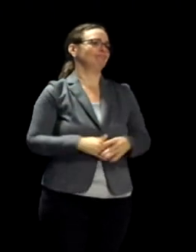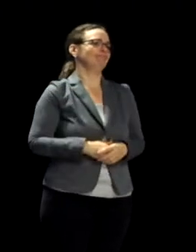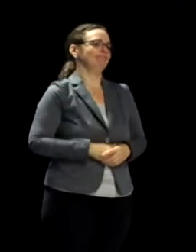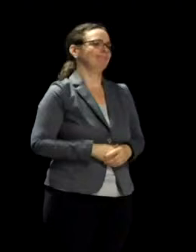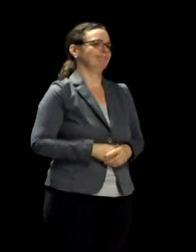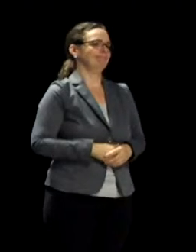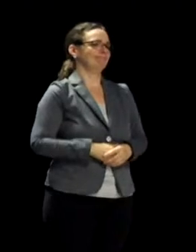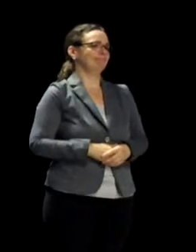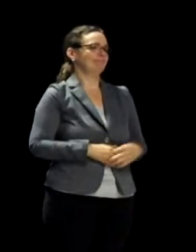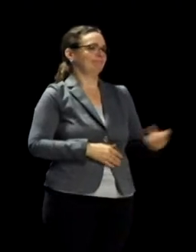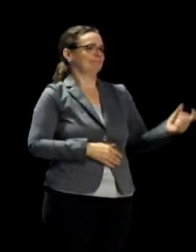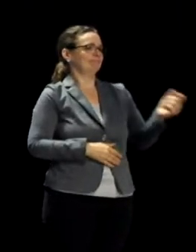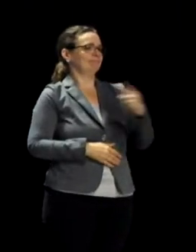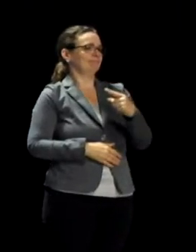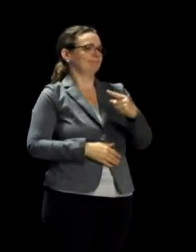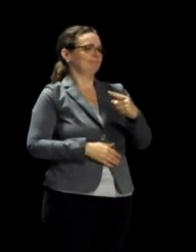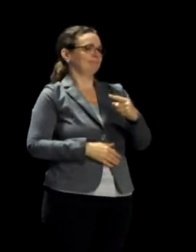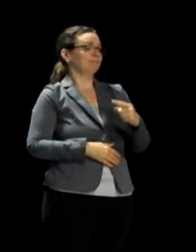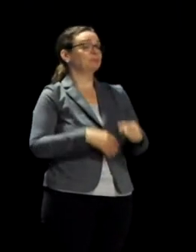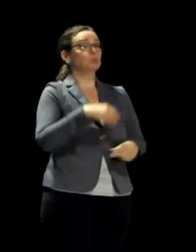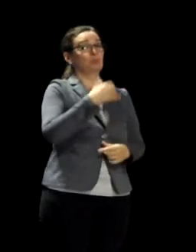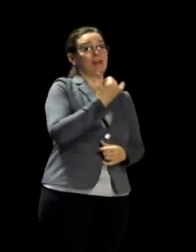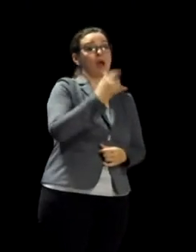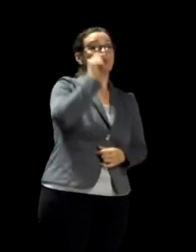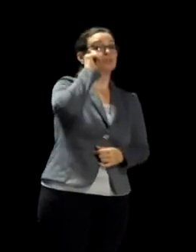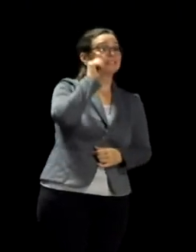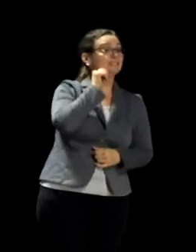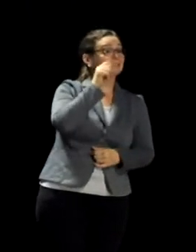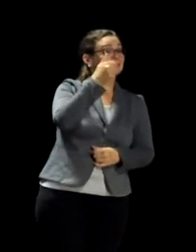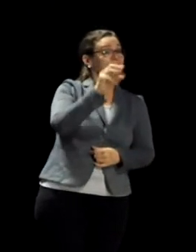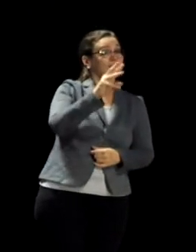Who's going to enforce the